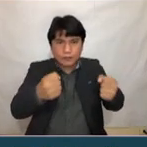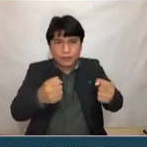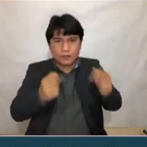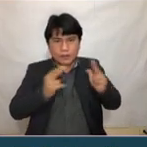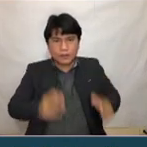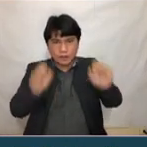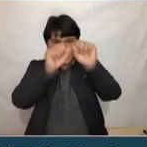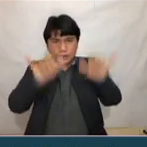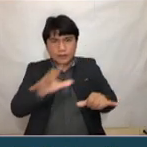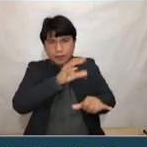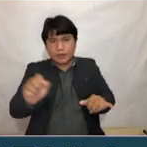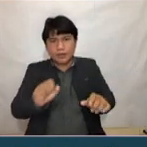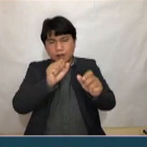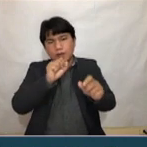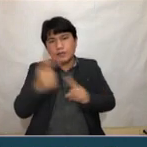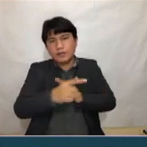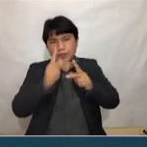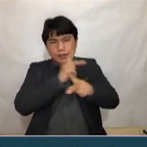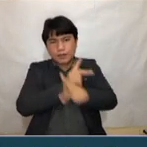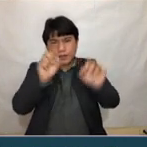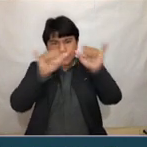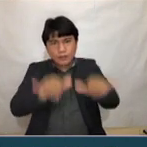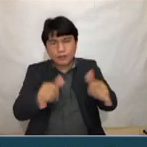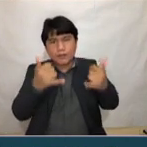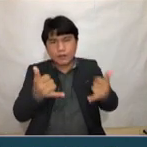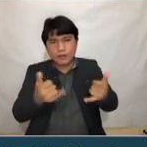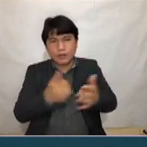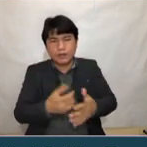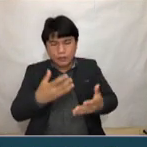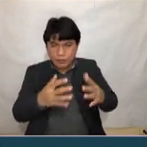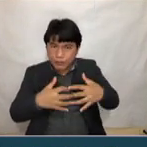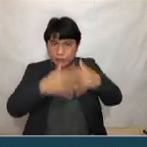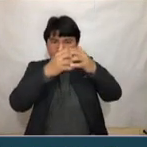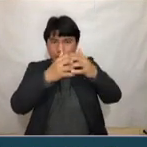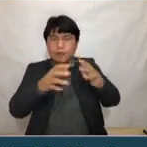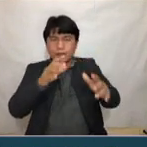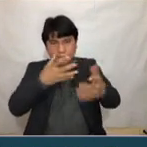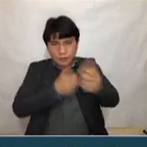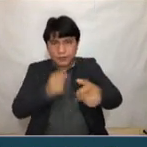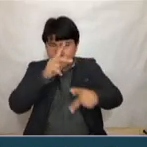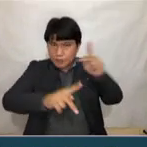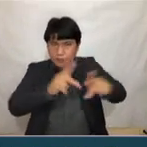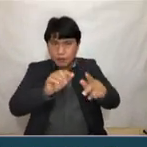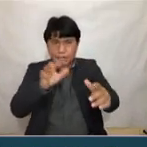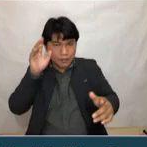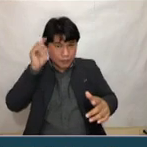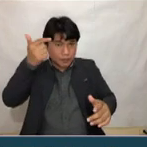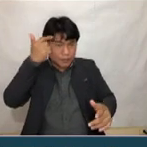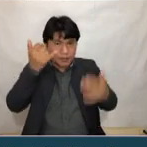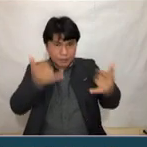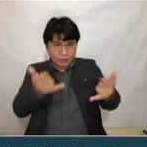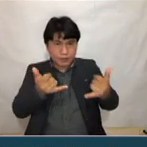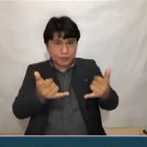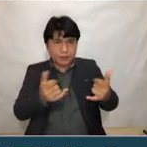systems and social protection systems. This starts to build the trust between the people and their government. And this is actually what